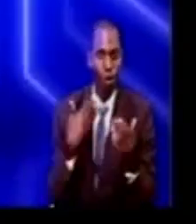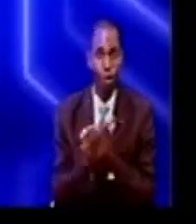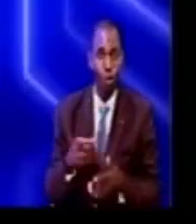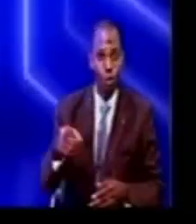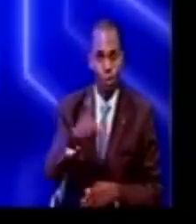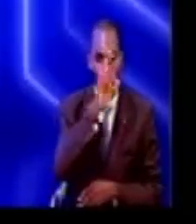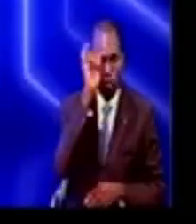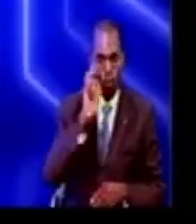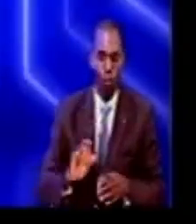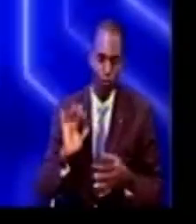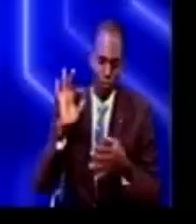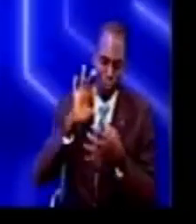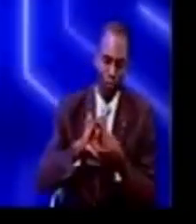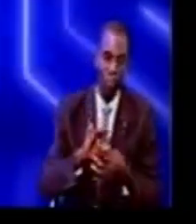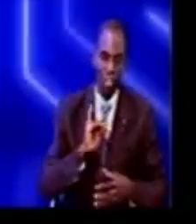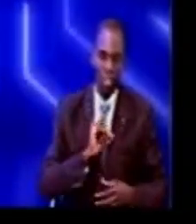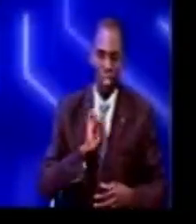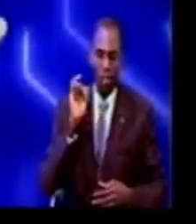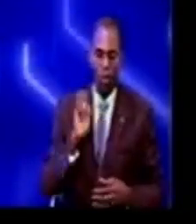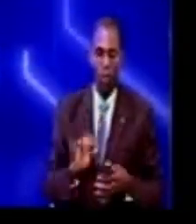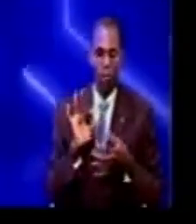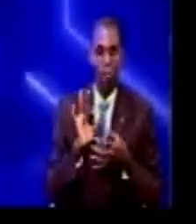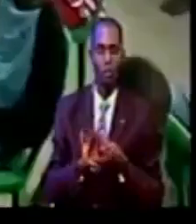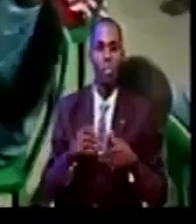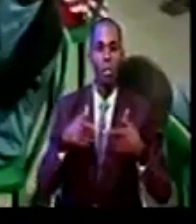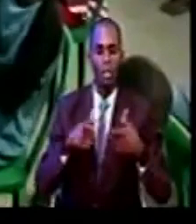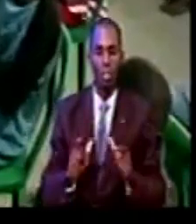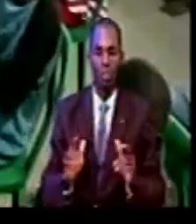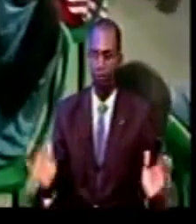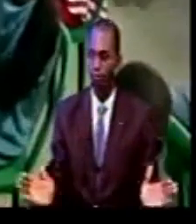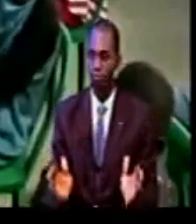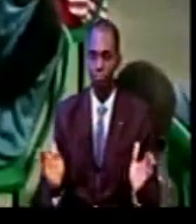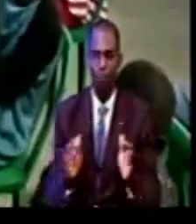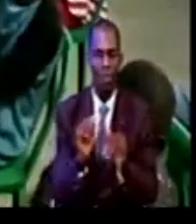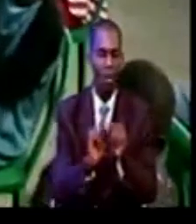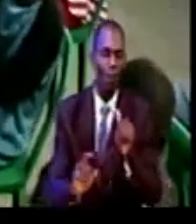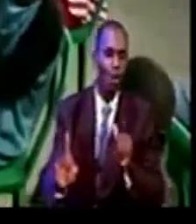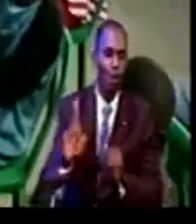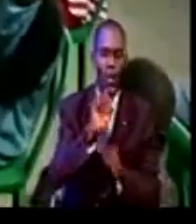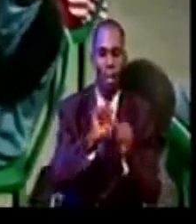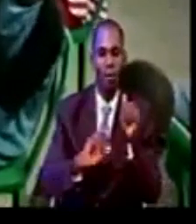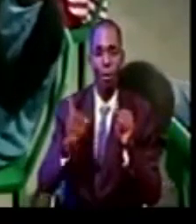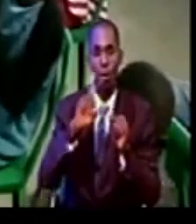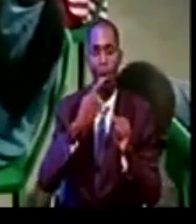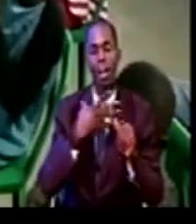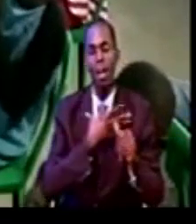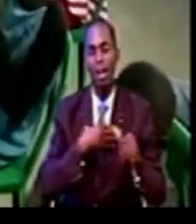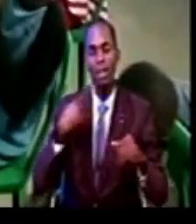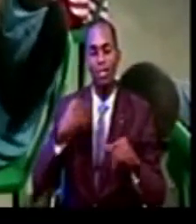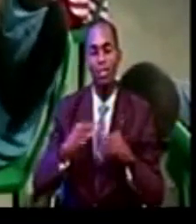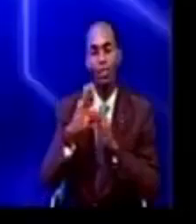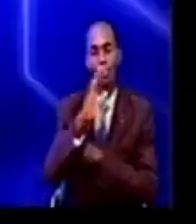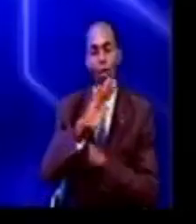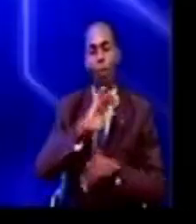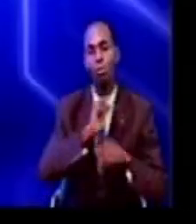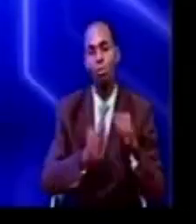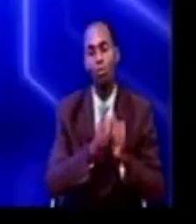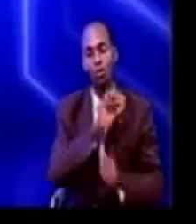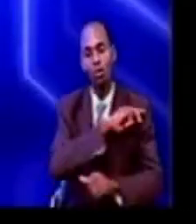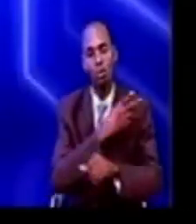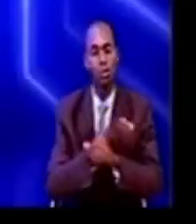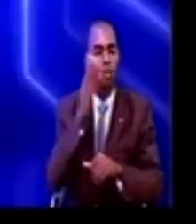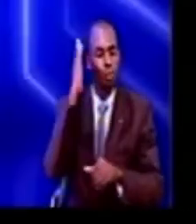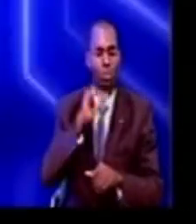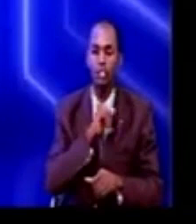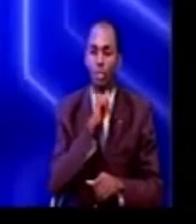divine solution for all. You must be a partaker. I am going to be a partaker. Let's mobilize everybody everywhere,